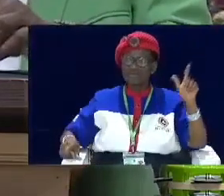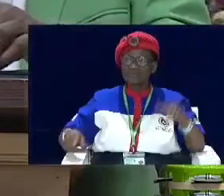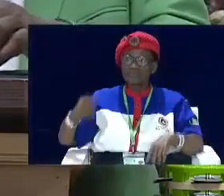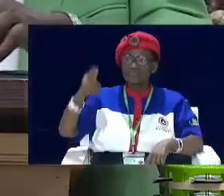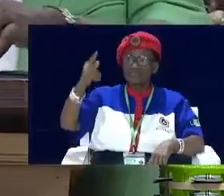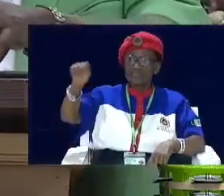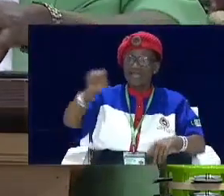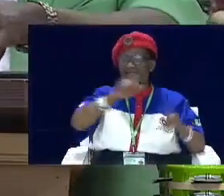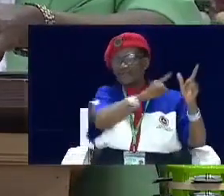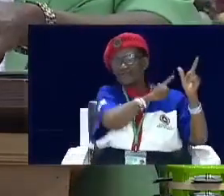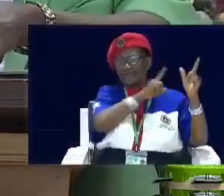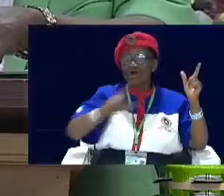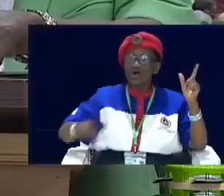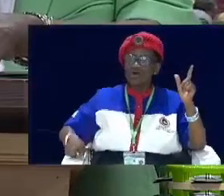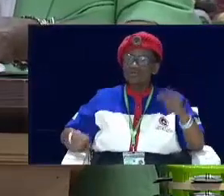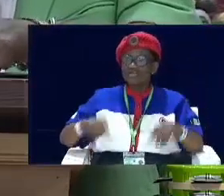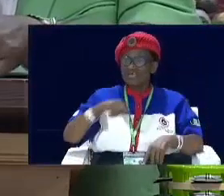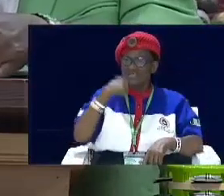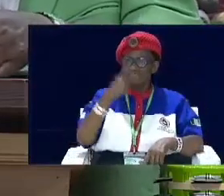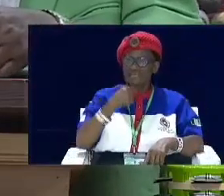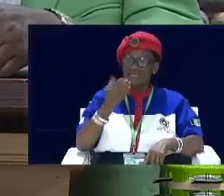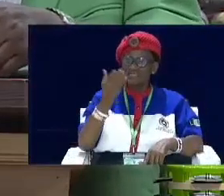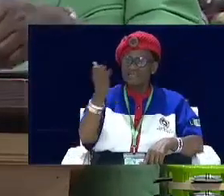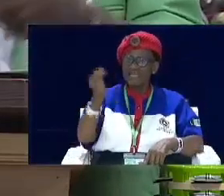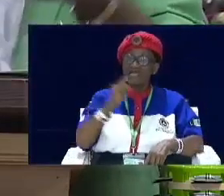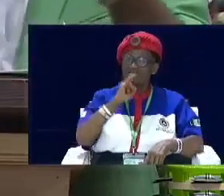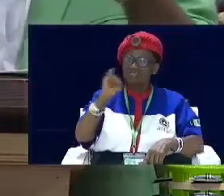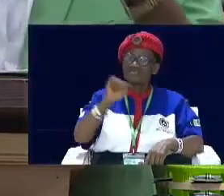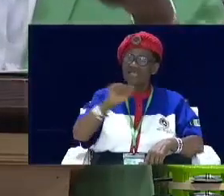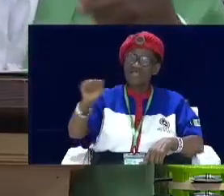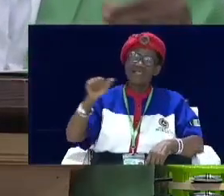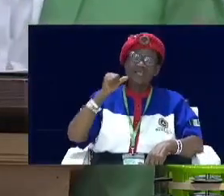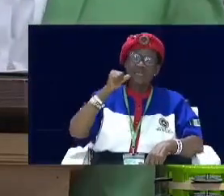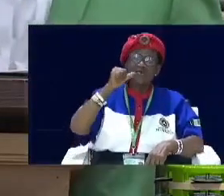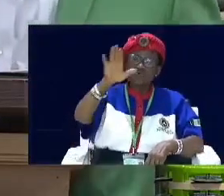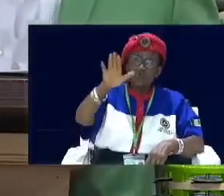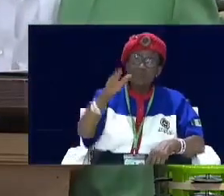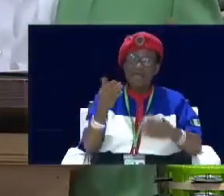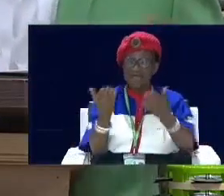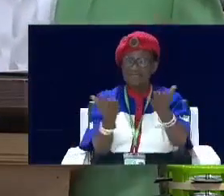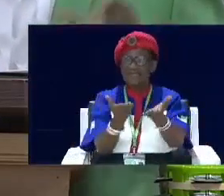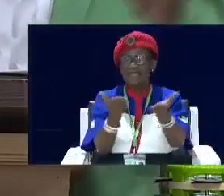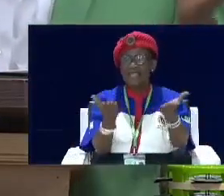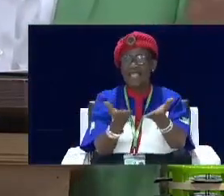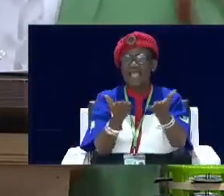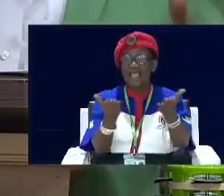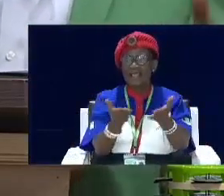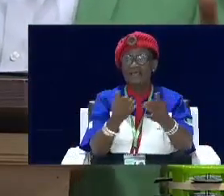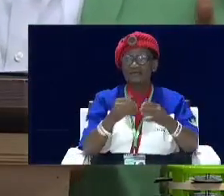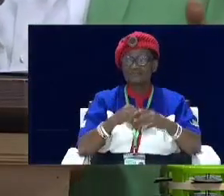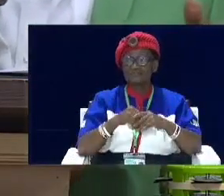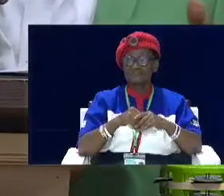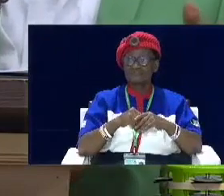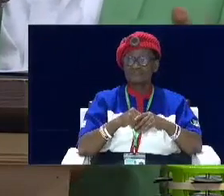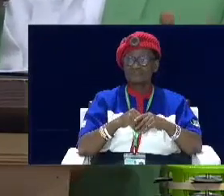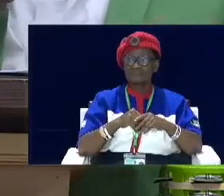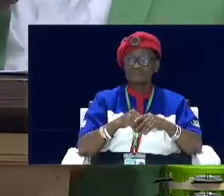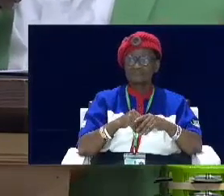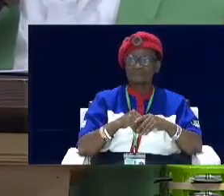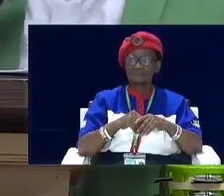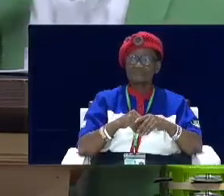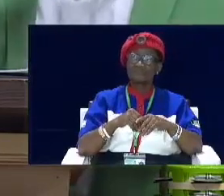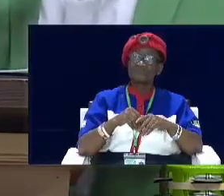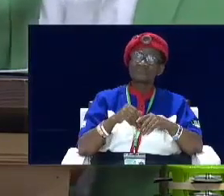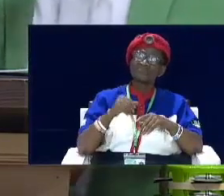The Lord said there is a woman here. Olorun so wi pe obirin kan be ni. So you have 4